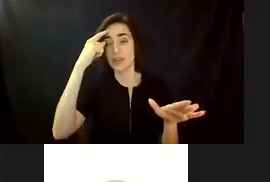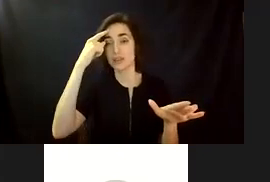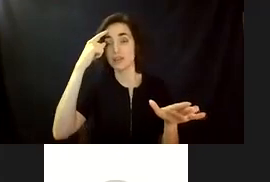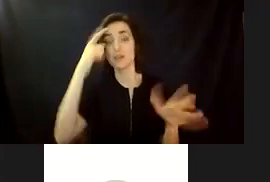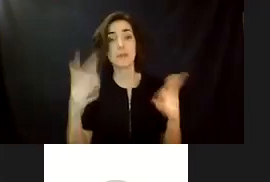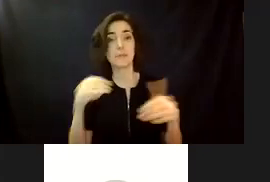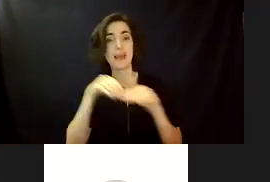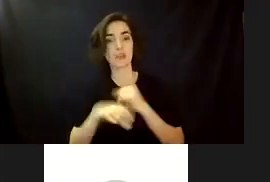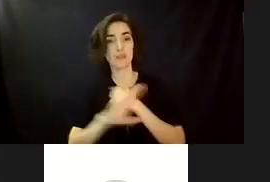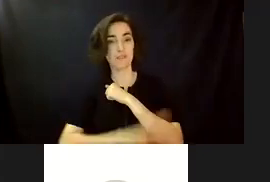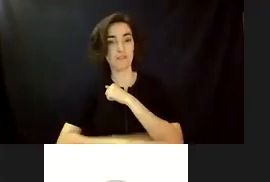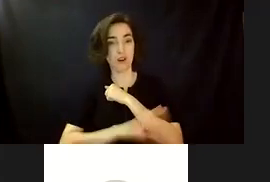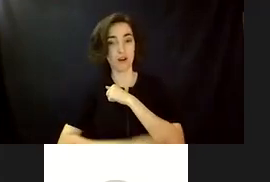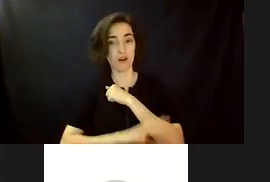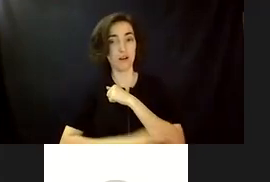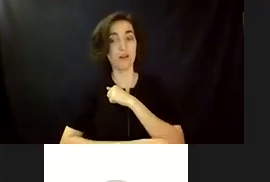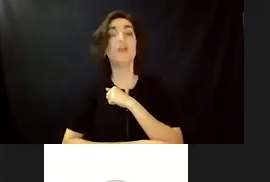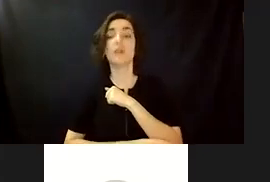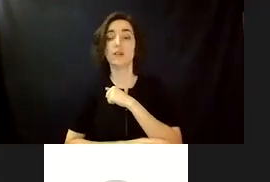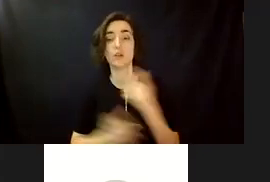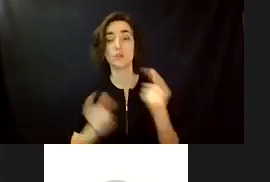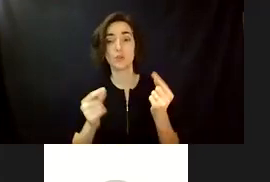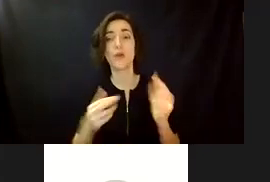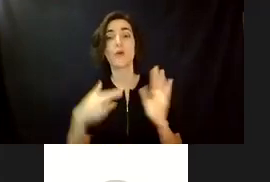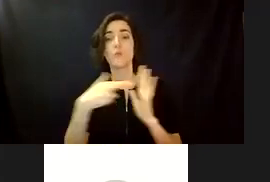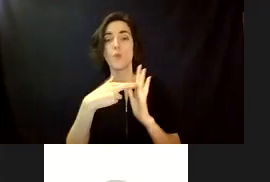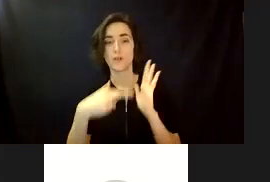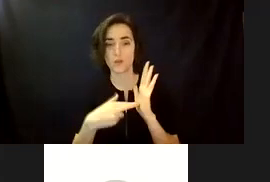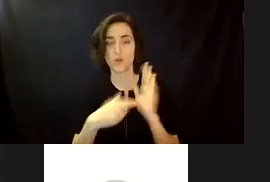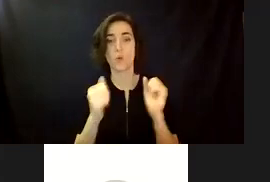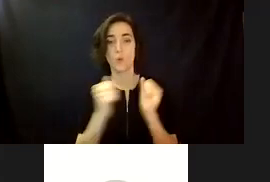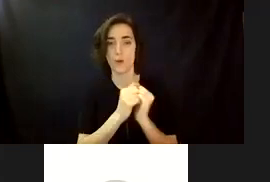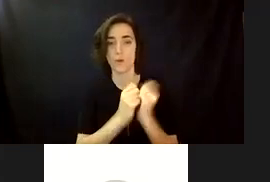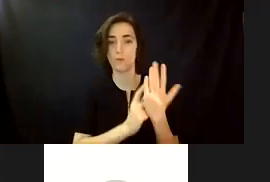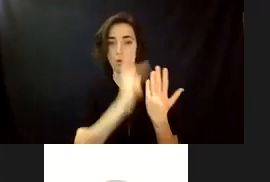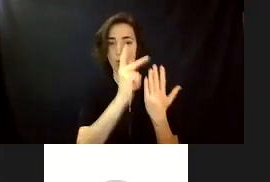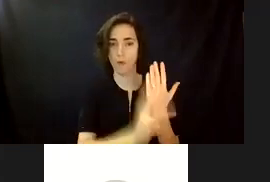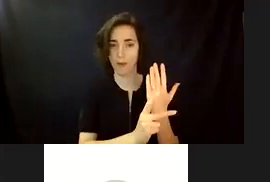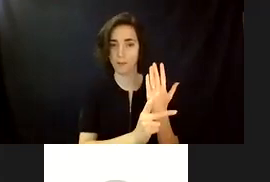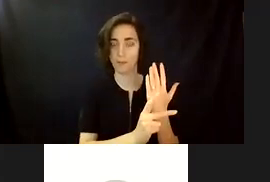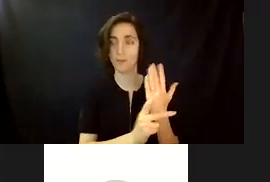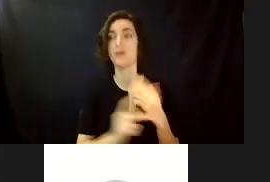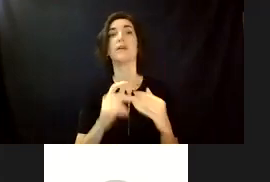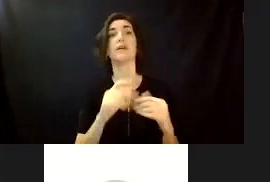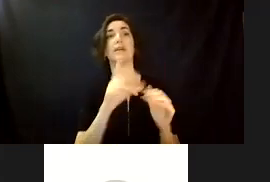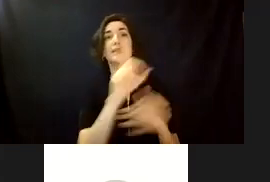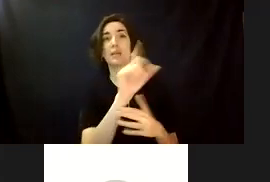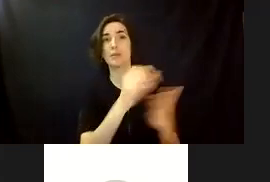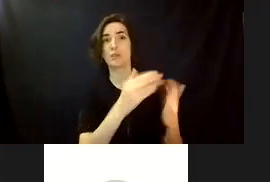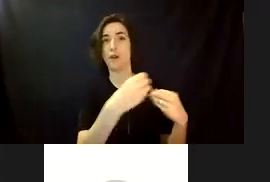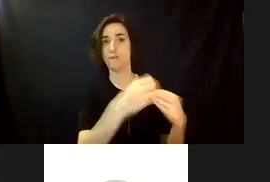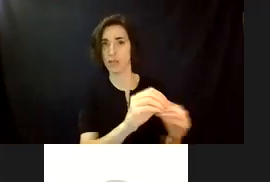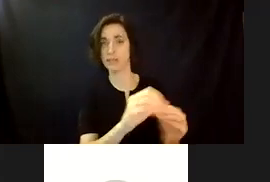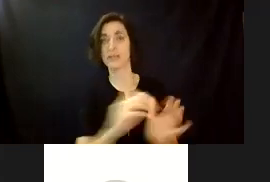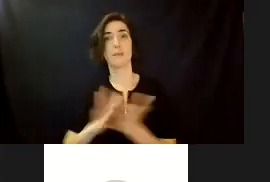fall, is to get registered with the program, the Disability Services Office, get the documentation in, get that done as